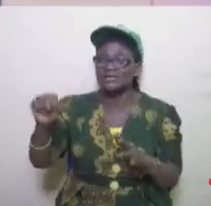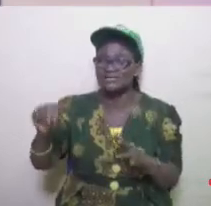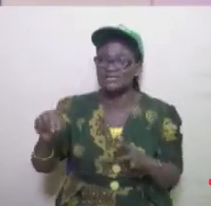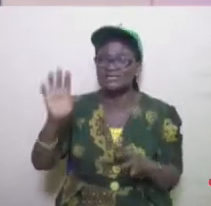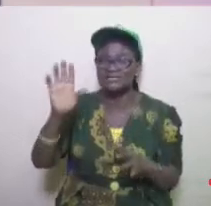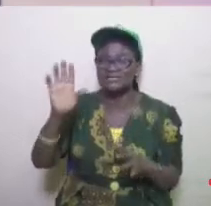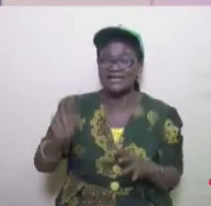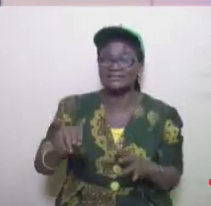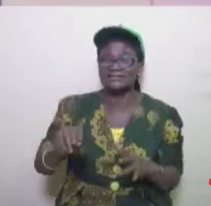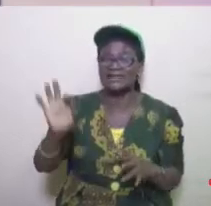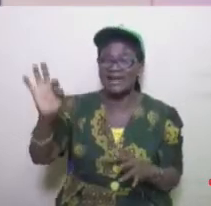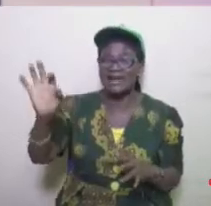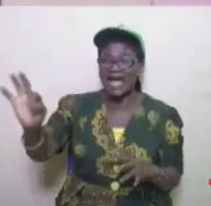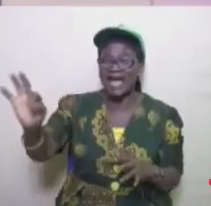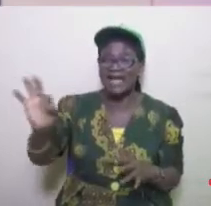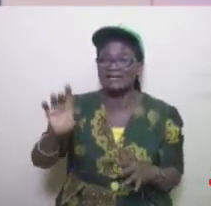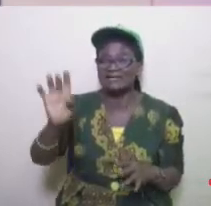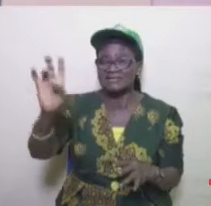Genesis 39:7-10.